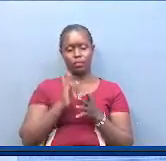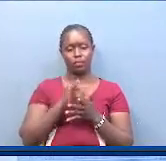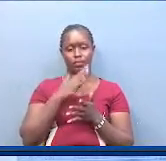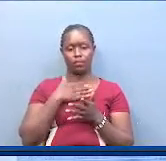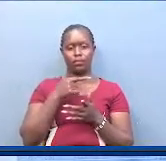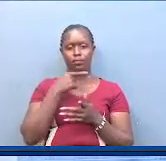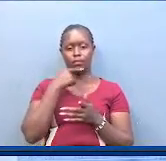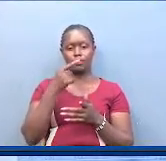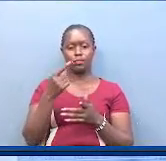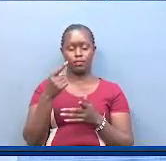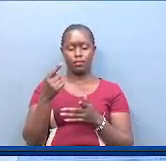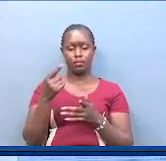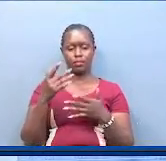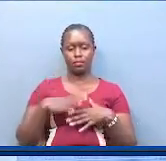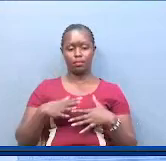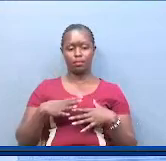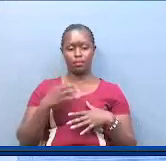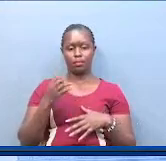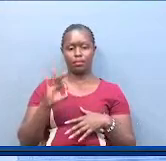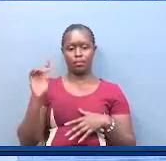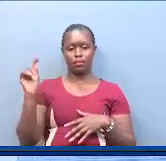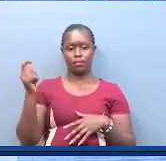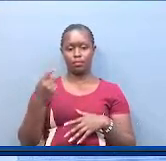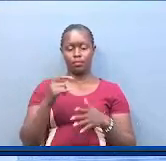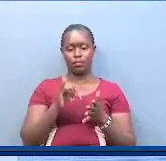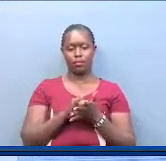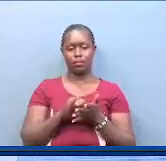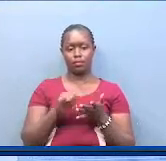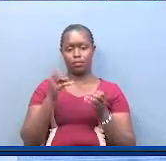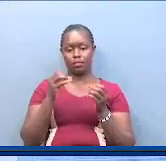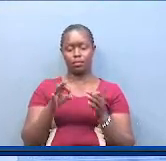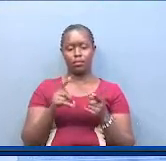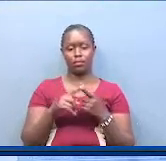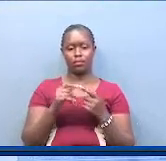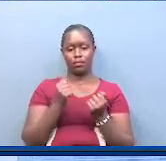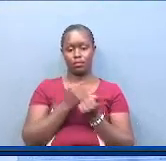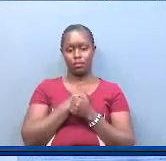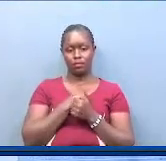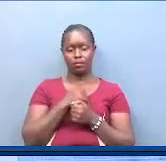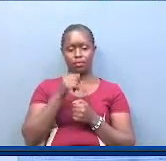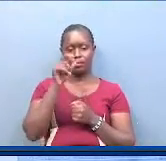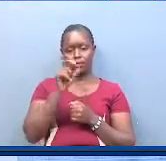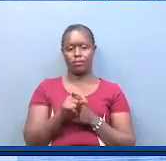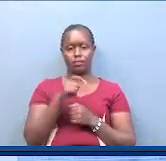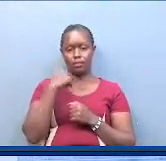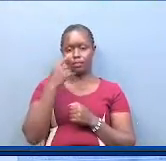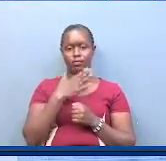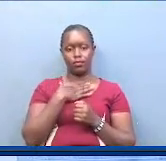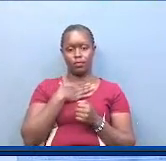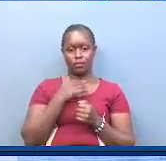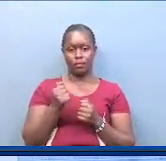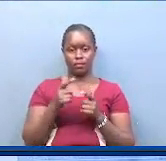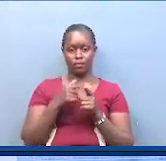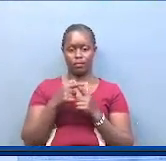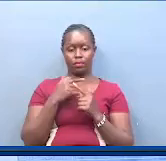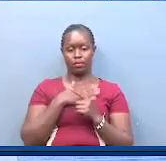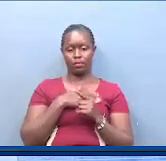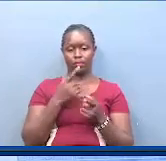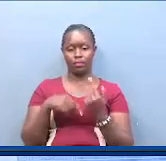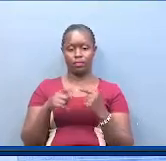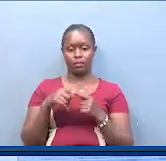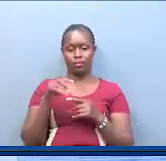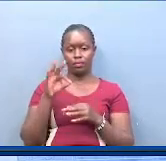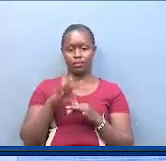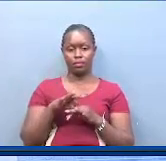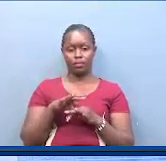tell the people of Kenya that if you love the candidate that you want, please come out and